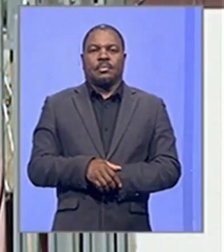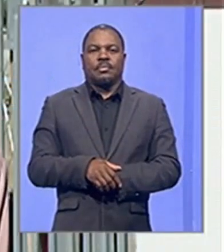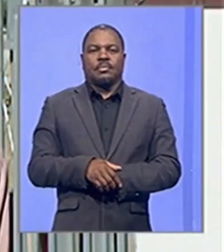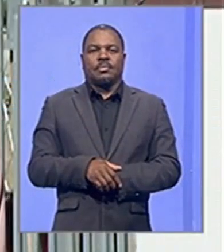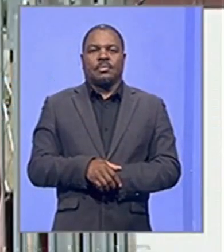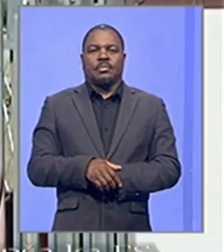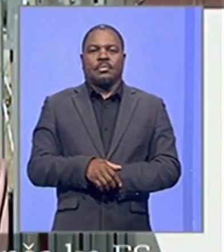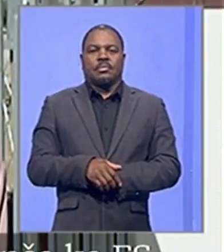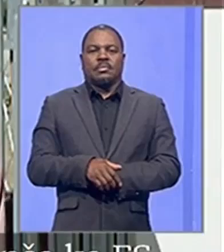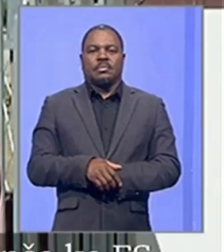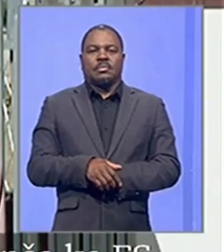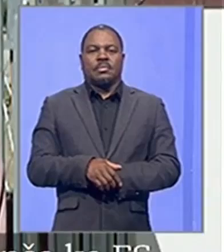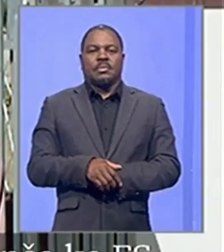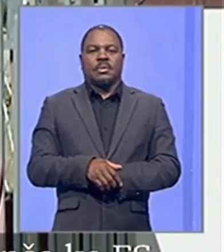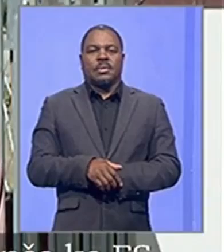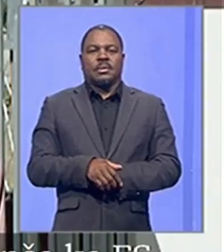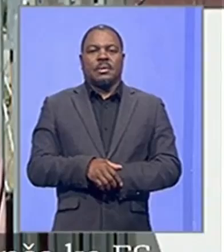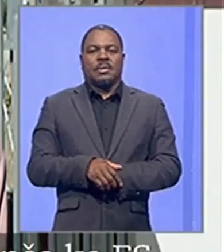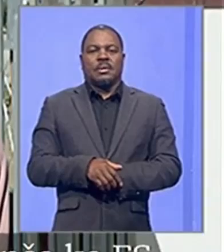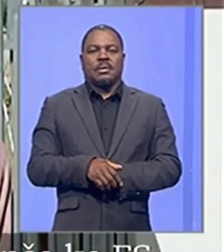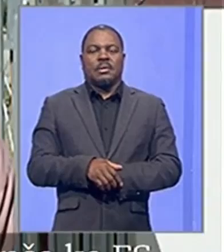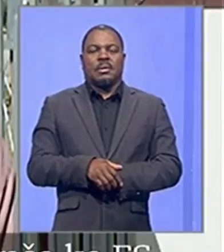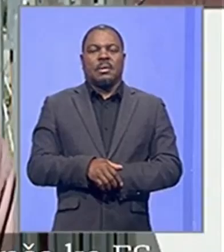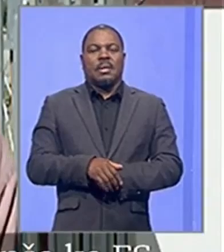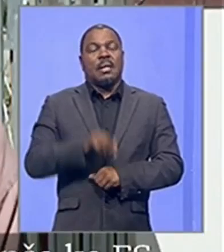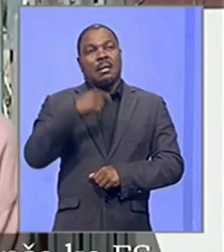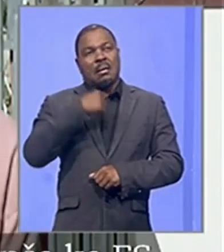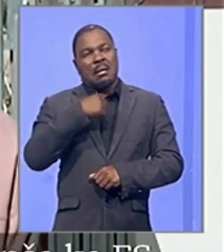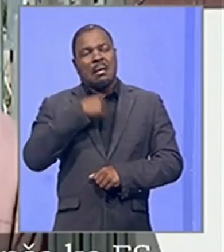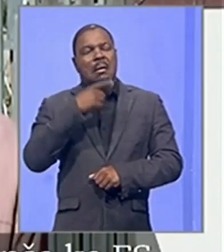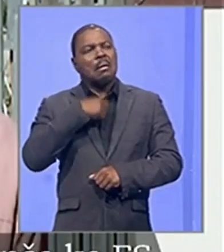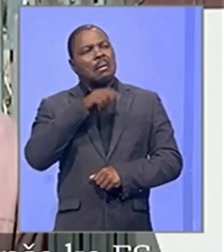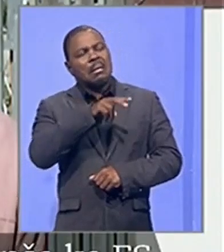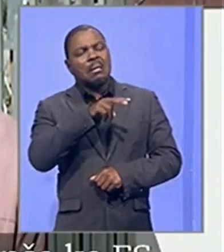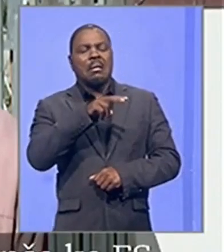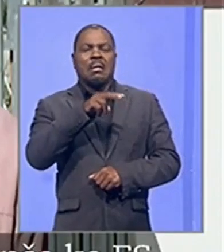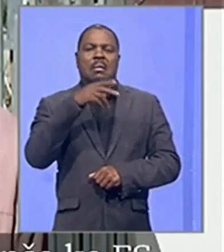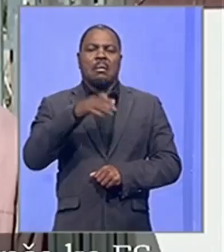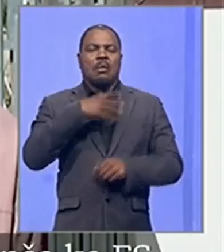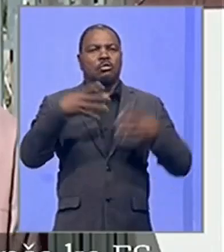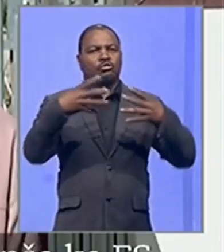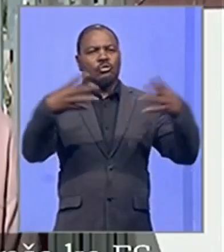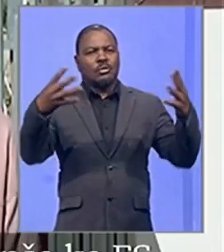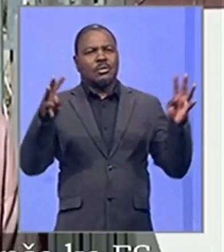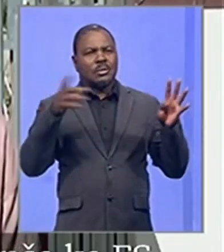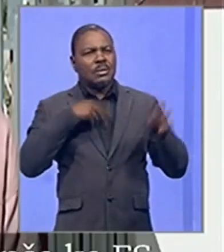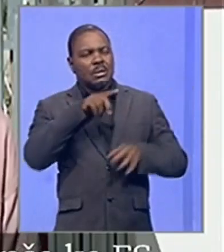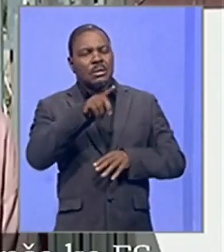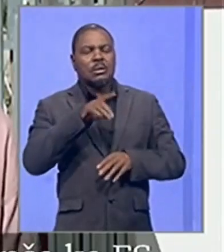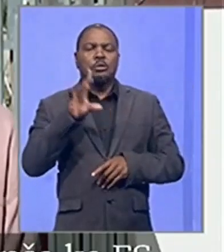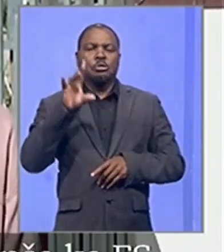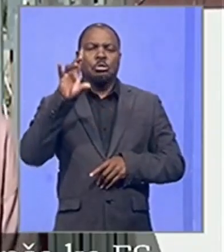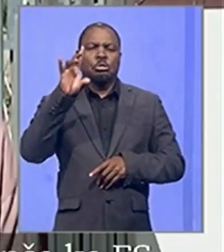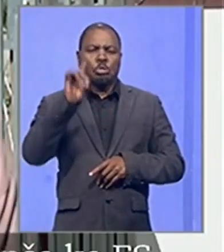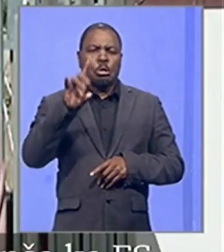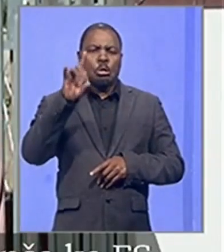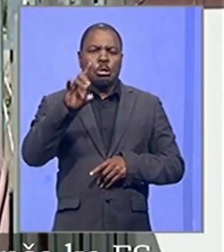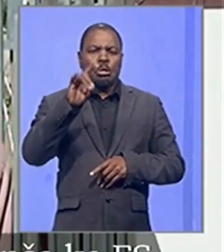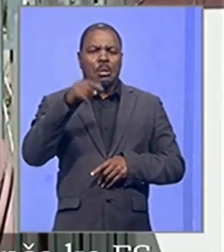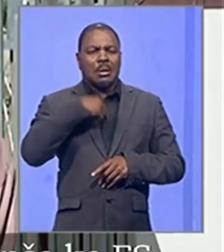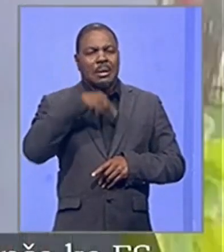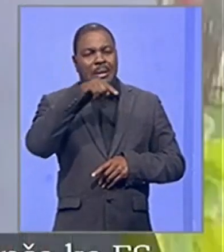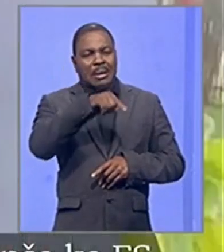A kgweletsa kgweditse dipšhela ka bafo ha ke tšwa ke ya mo trateng ke kra ke dintša tse di ka godimo ga gage